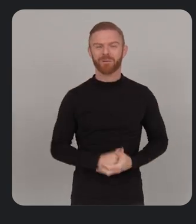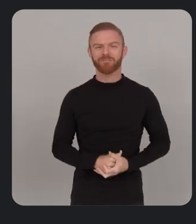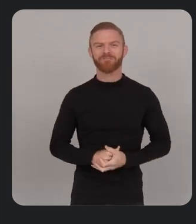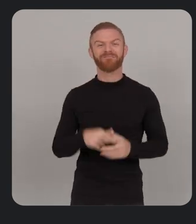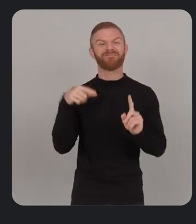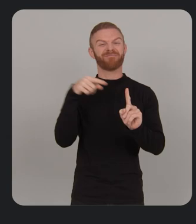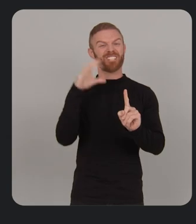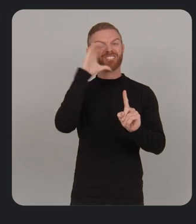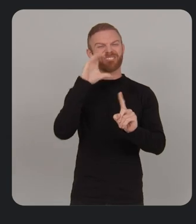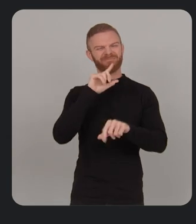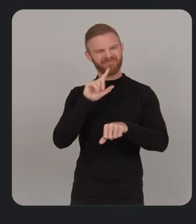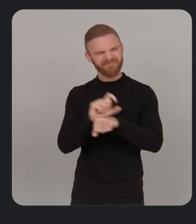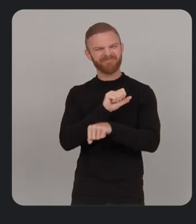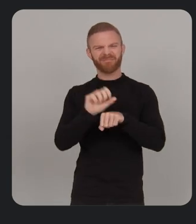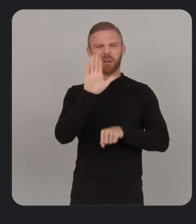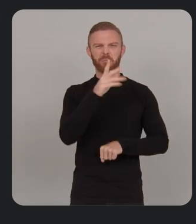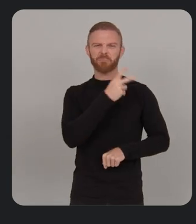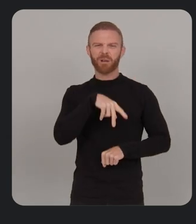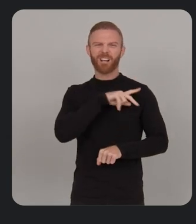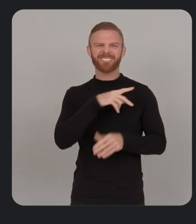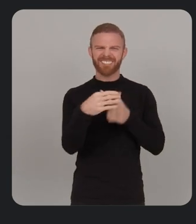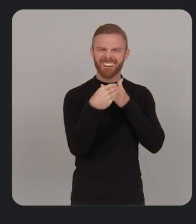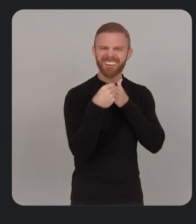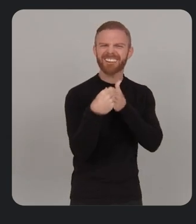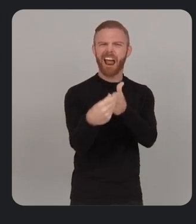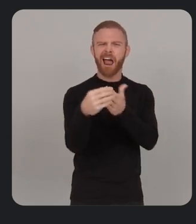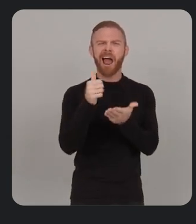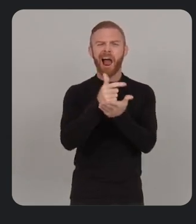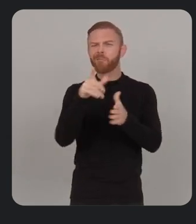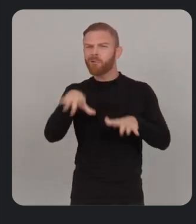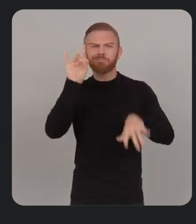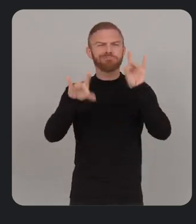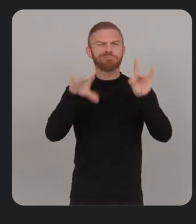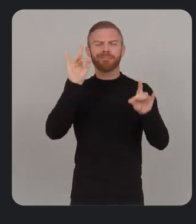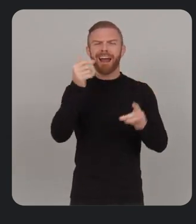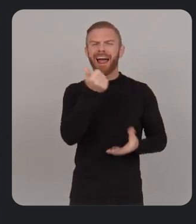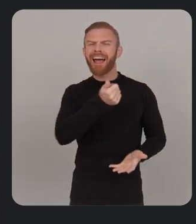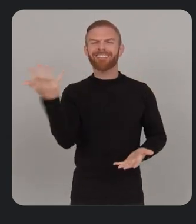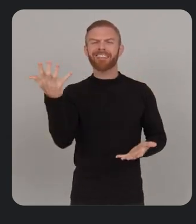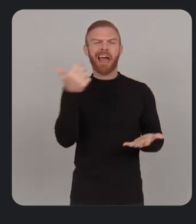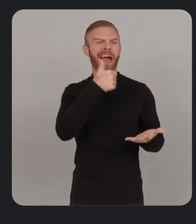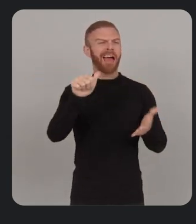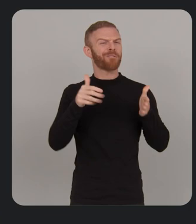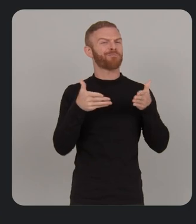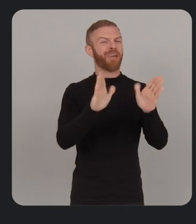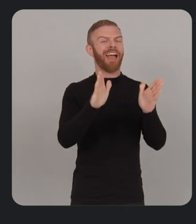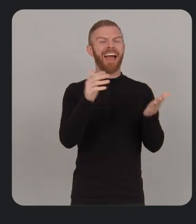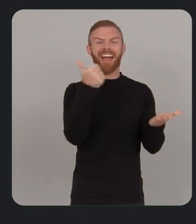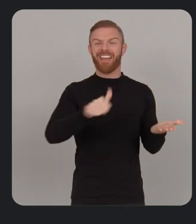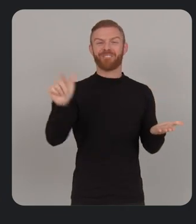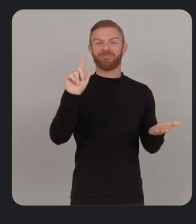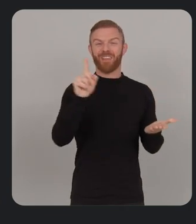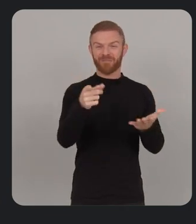Search is your bonafide personal guide, who can find anything, any way, anywhere you want.